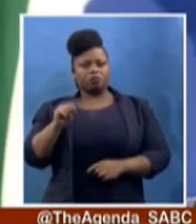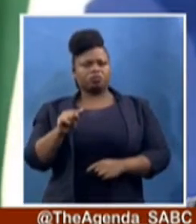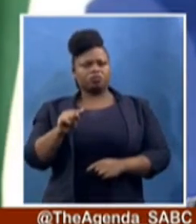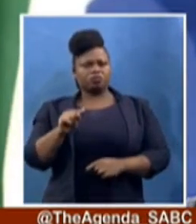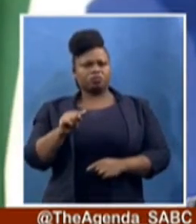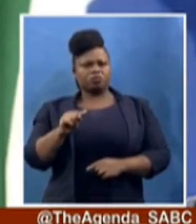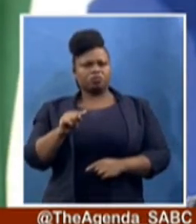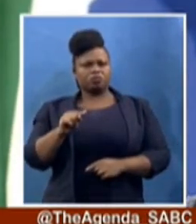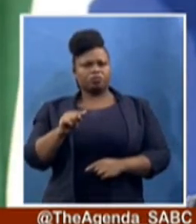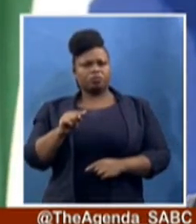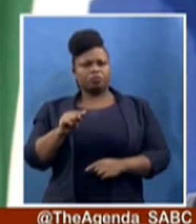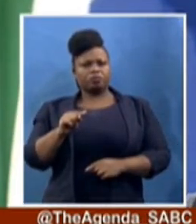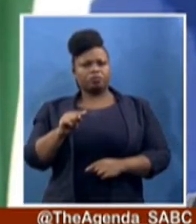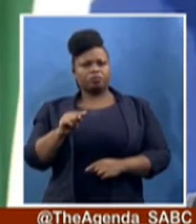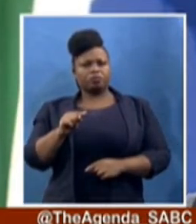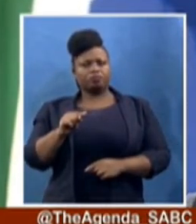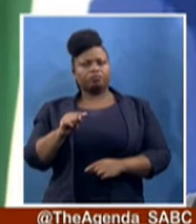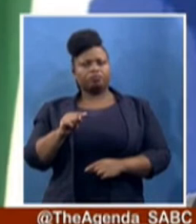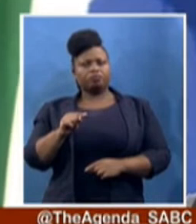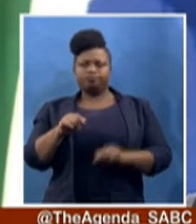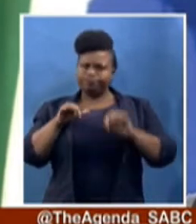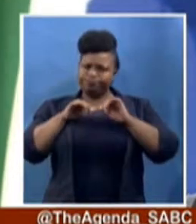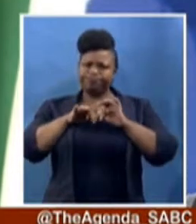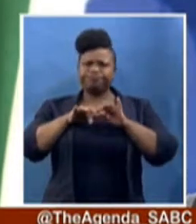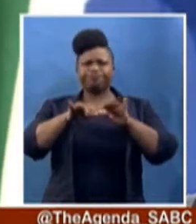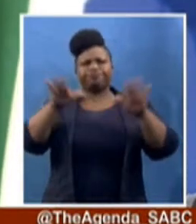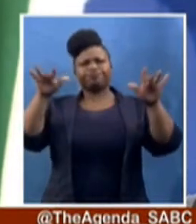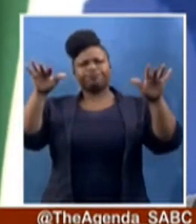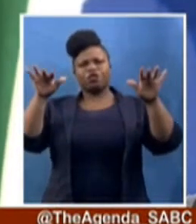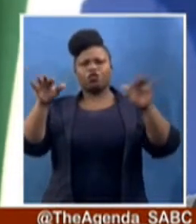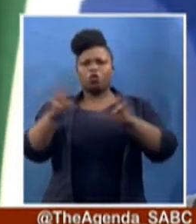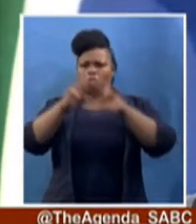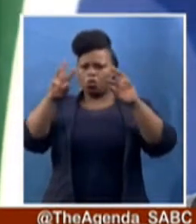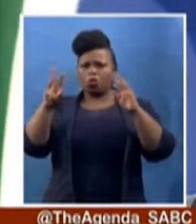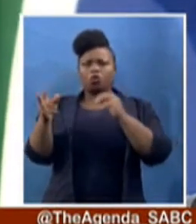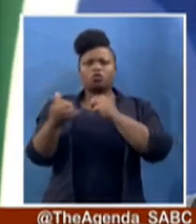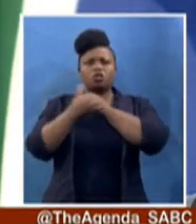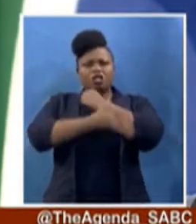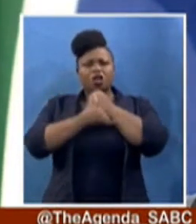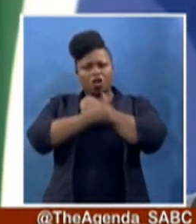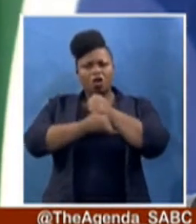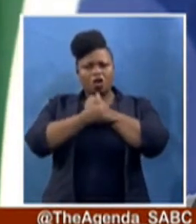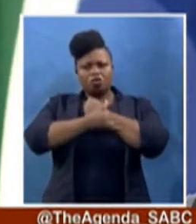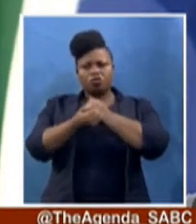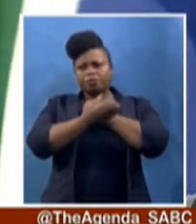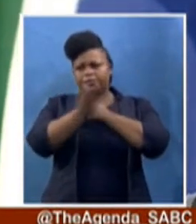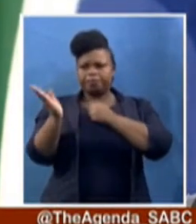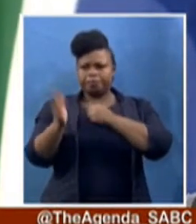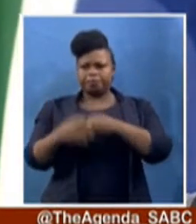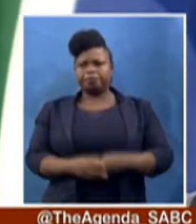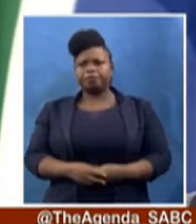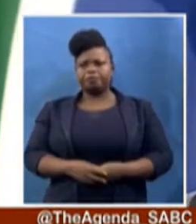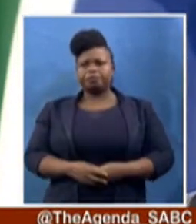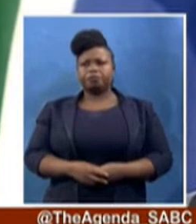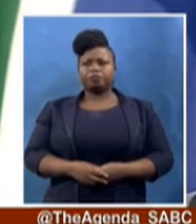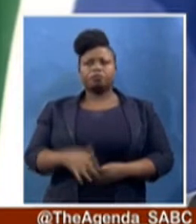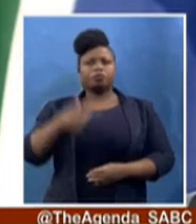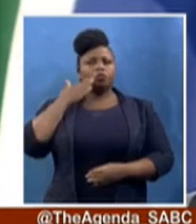throughout the rest of the country. And after Sol Plaatje